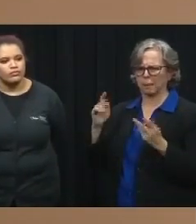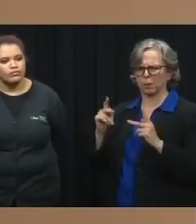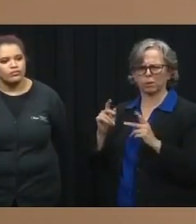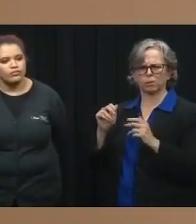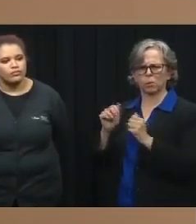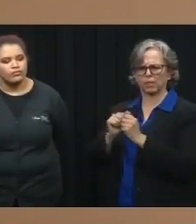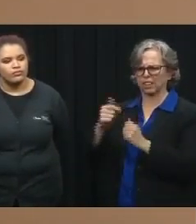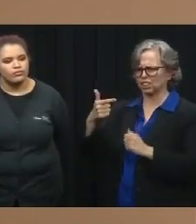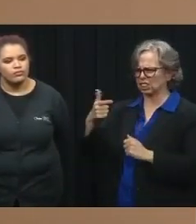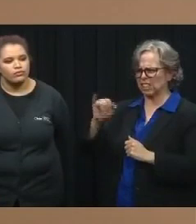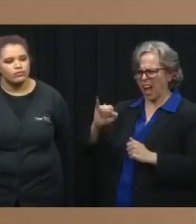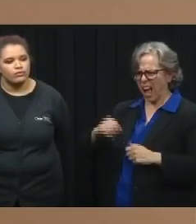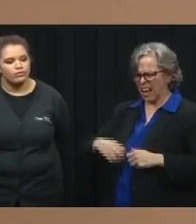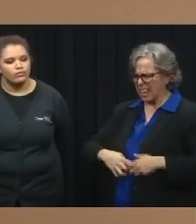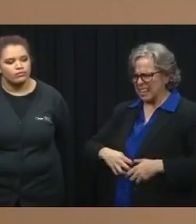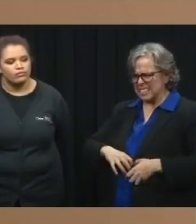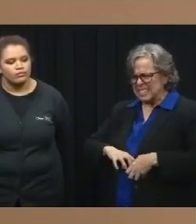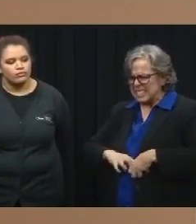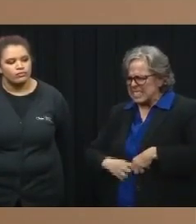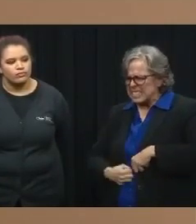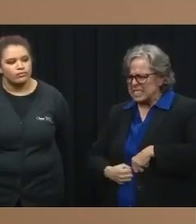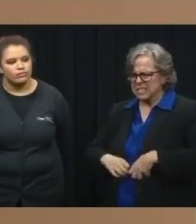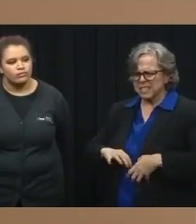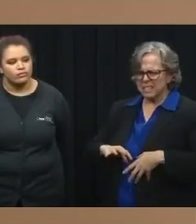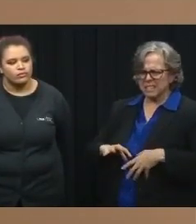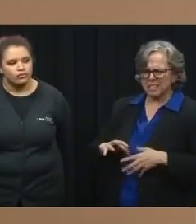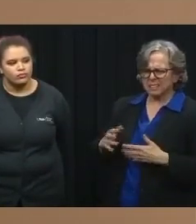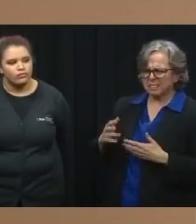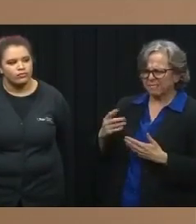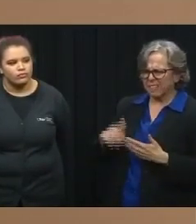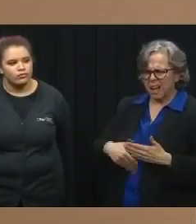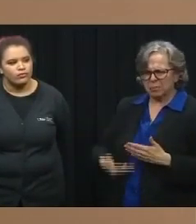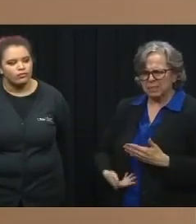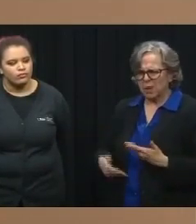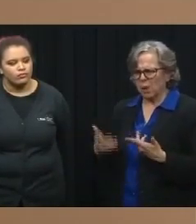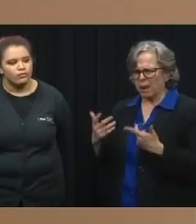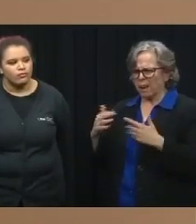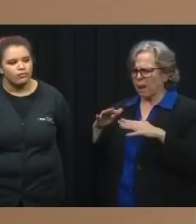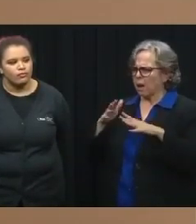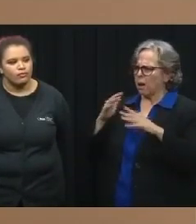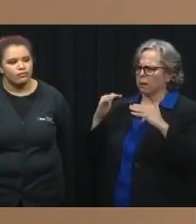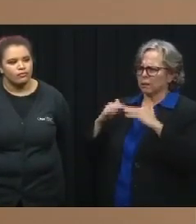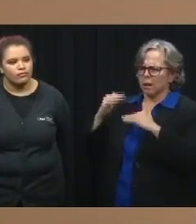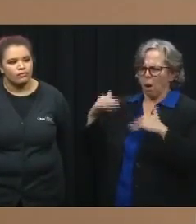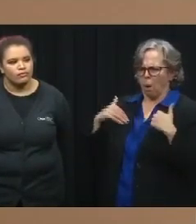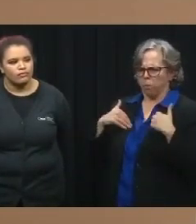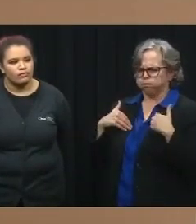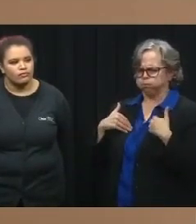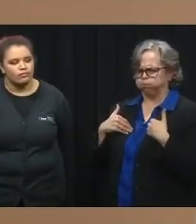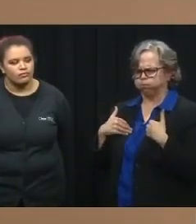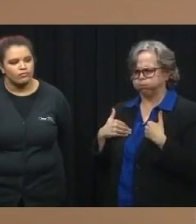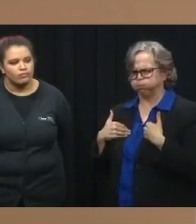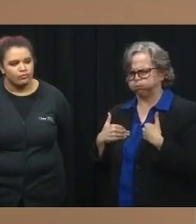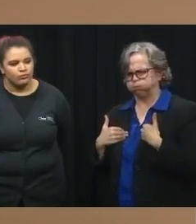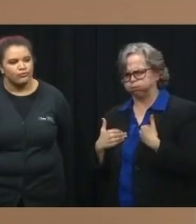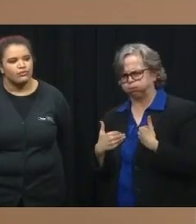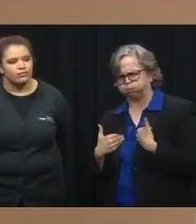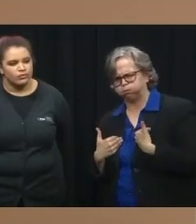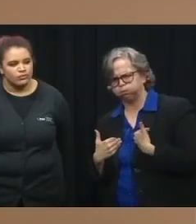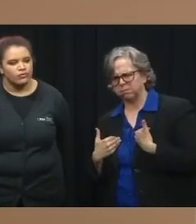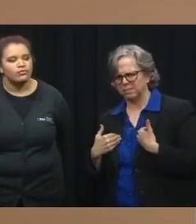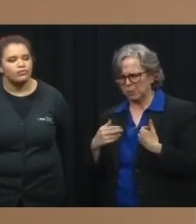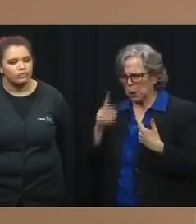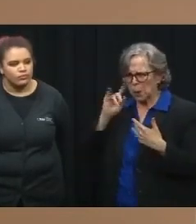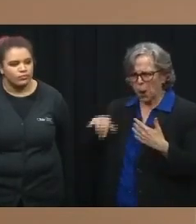just feeling more fatigued than usual, and sometimes not showing that fever, but when you're not feeling well.